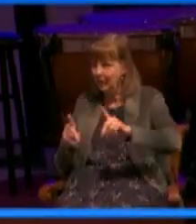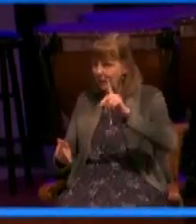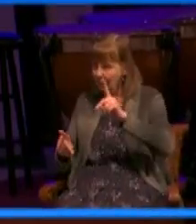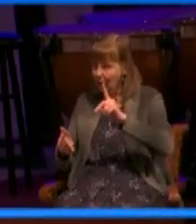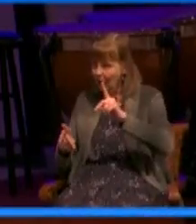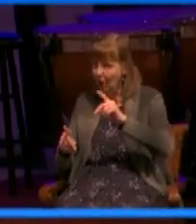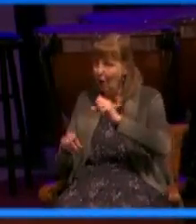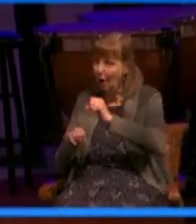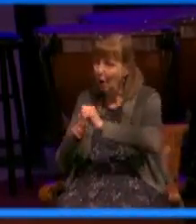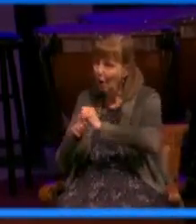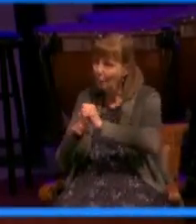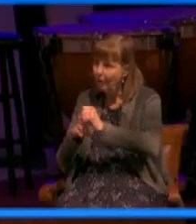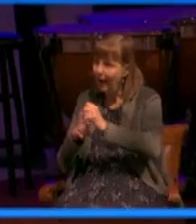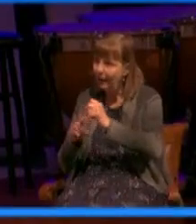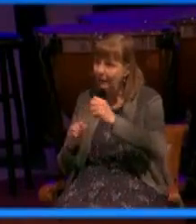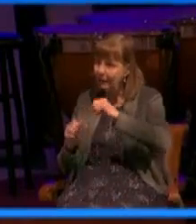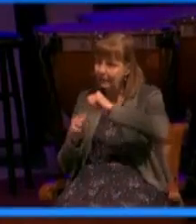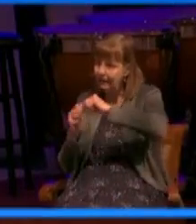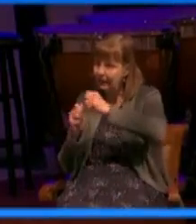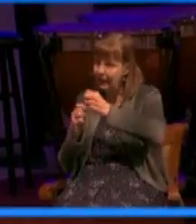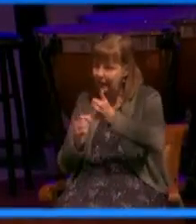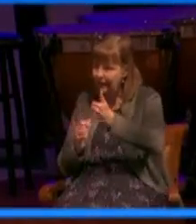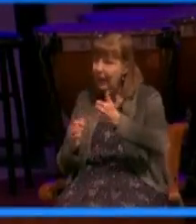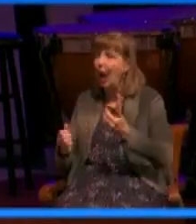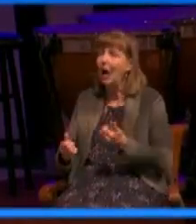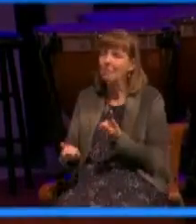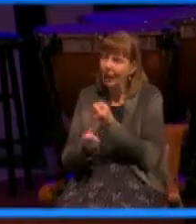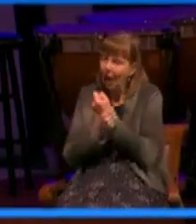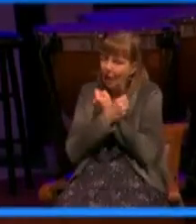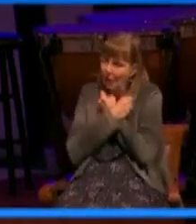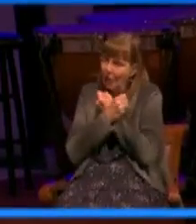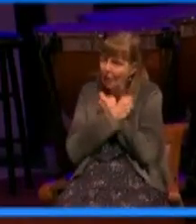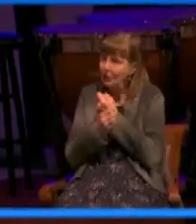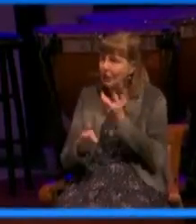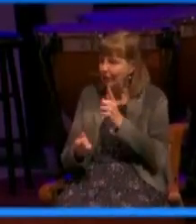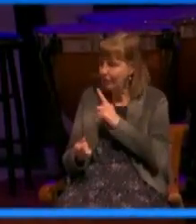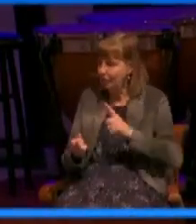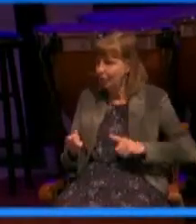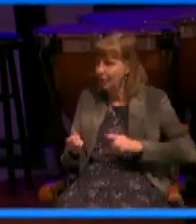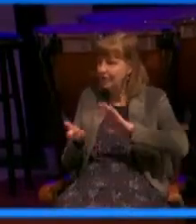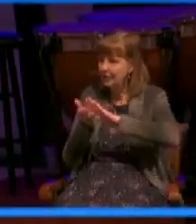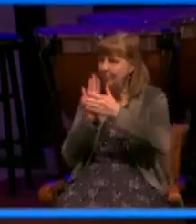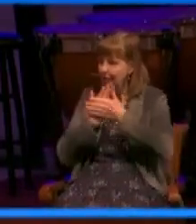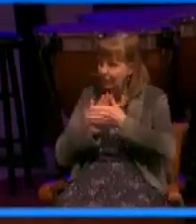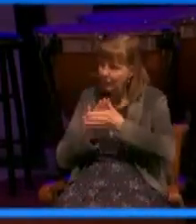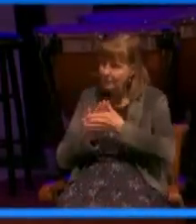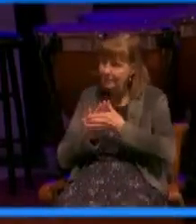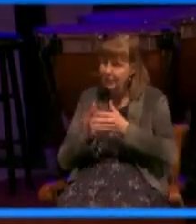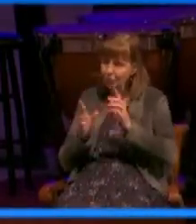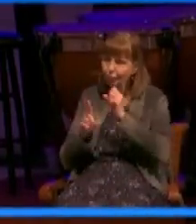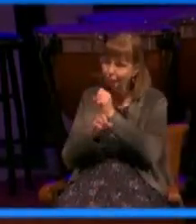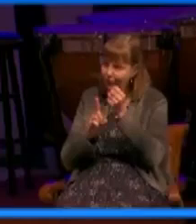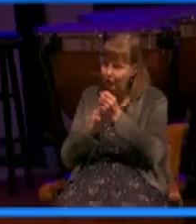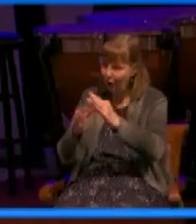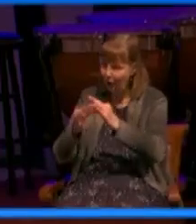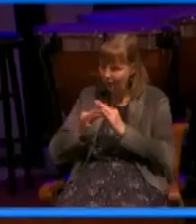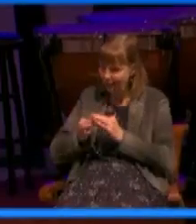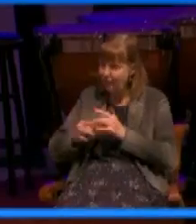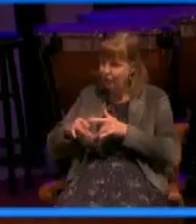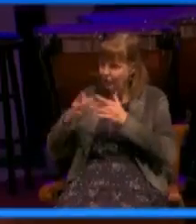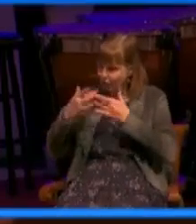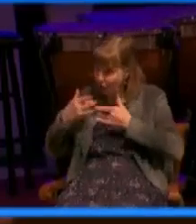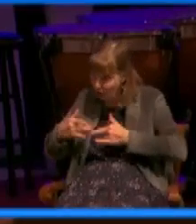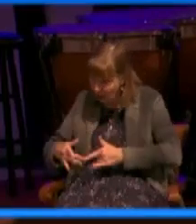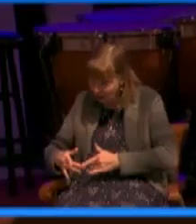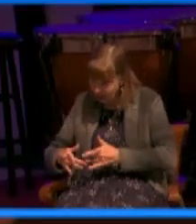So it becomes a heart issue. In fact, God will go on in Deuteronomy chapter 30, verse 4, to promise, verse 6, he says, and the Lord